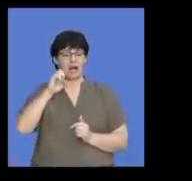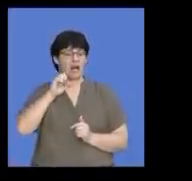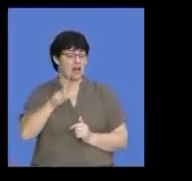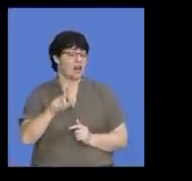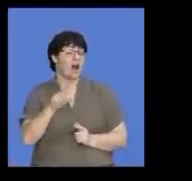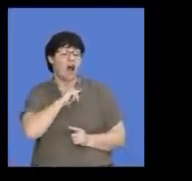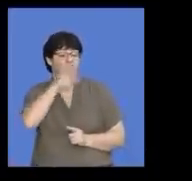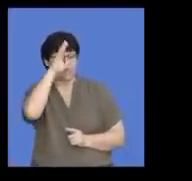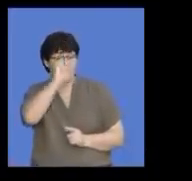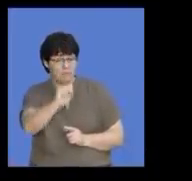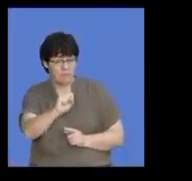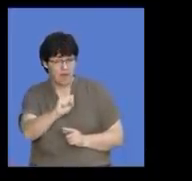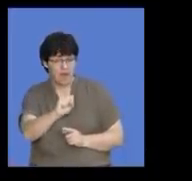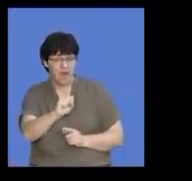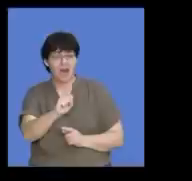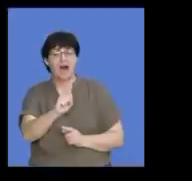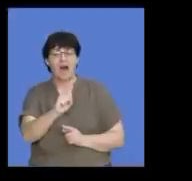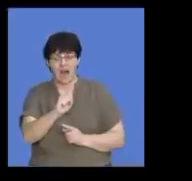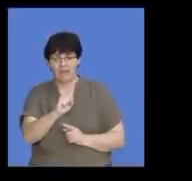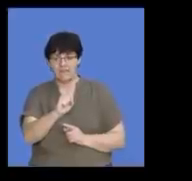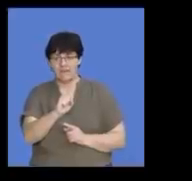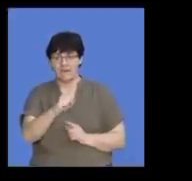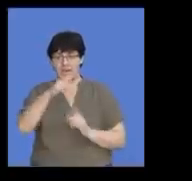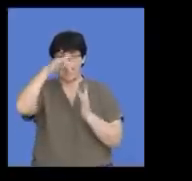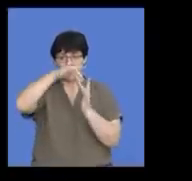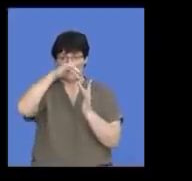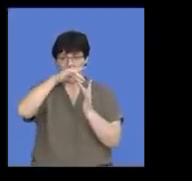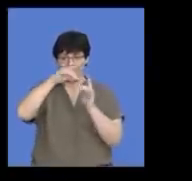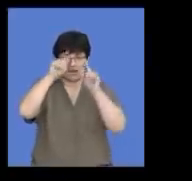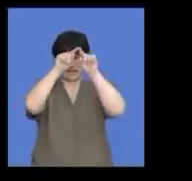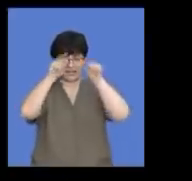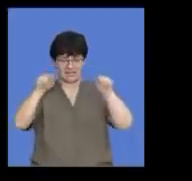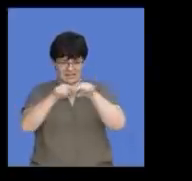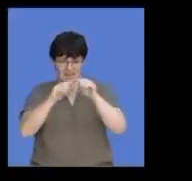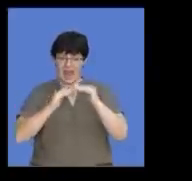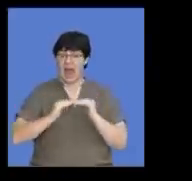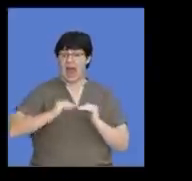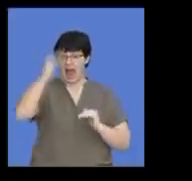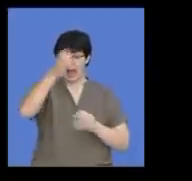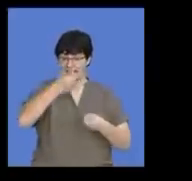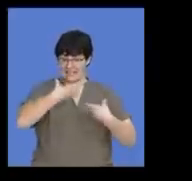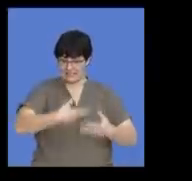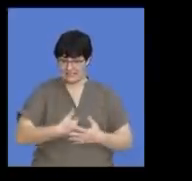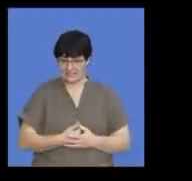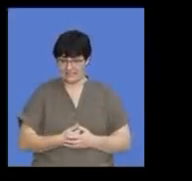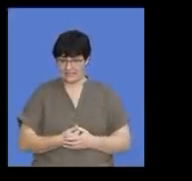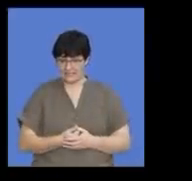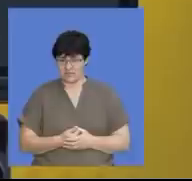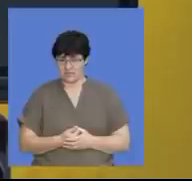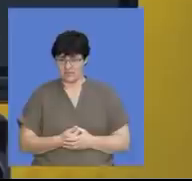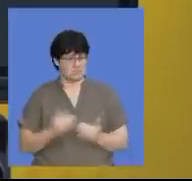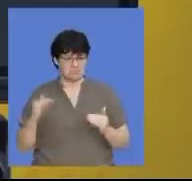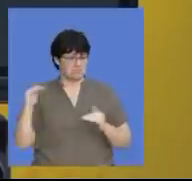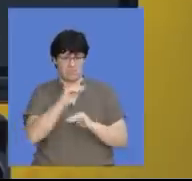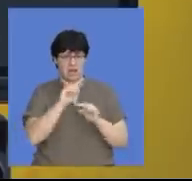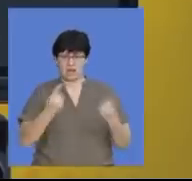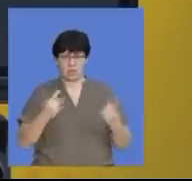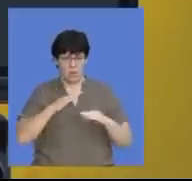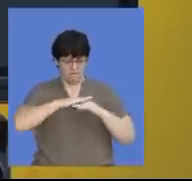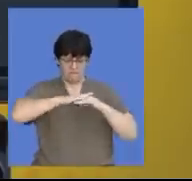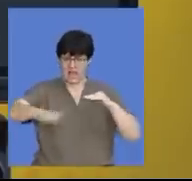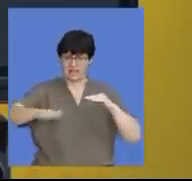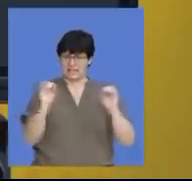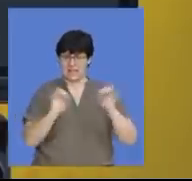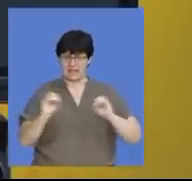Always remember, there's a trig beacon at the top, giving you a height, meaning that it cannot be a butte because it's not